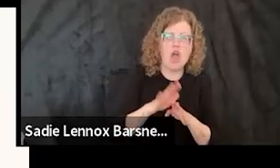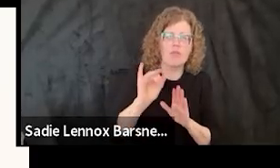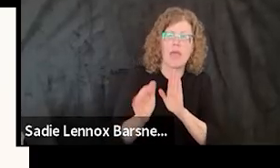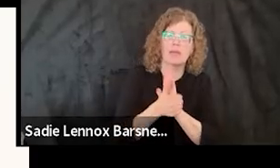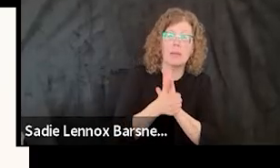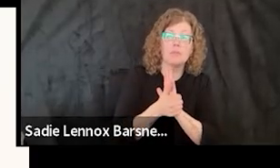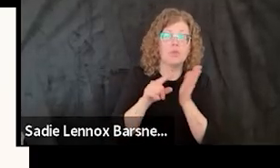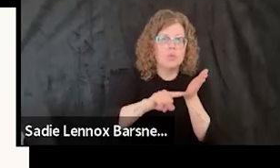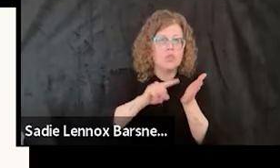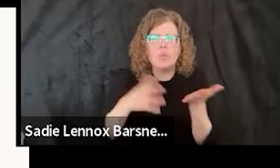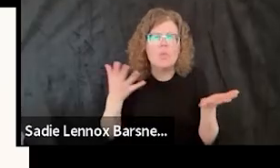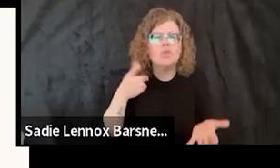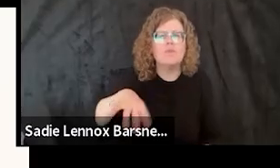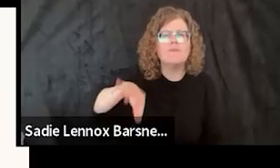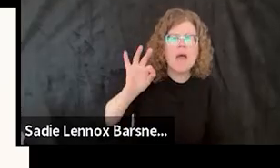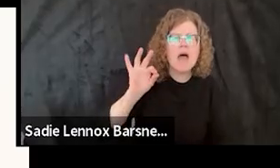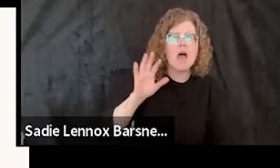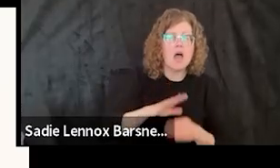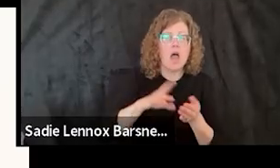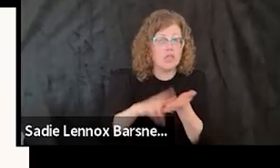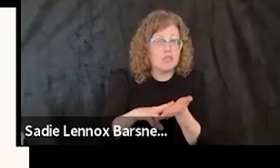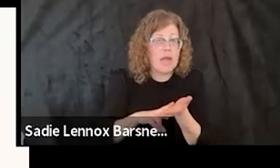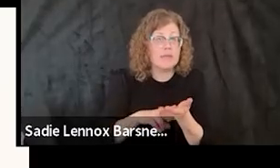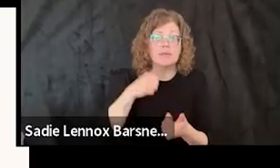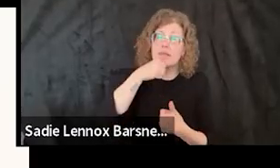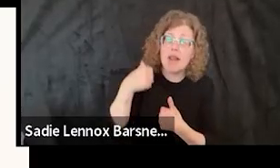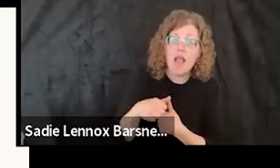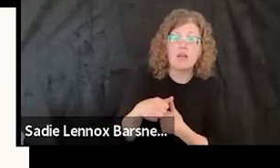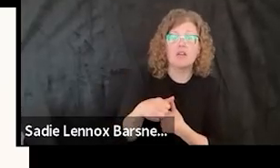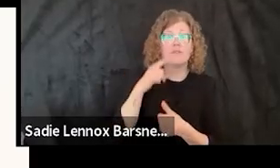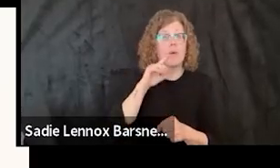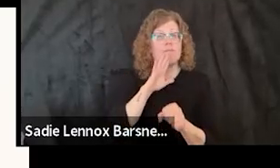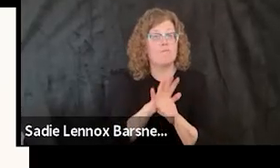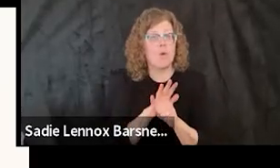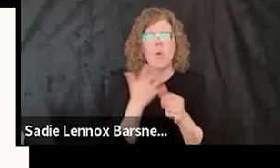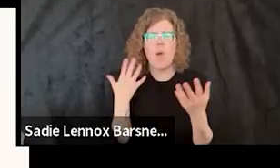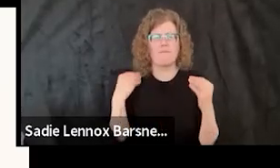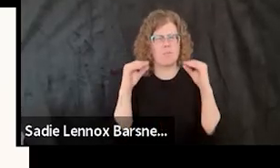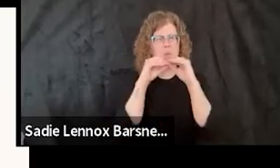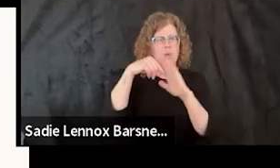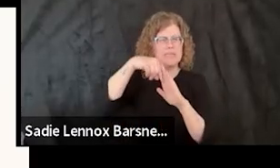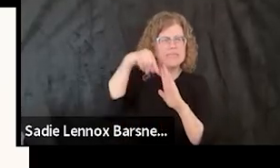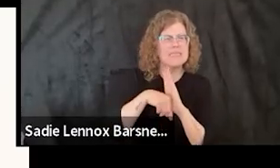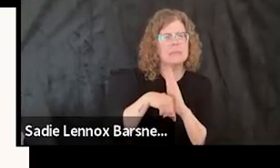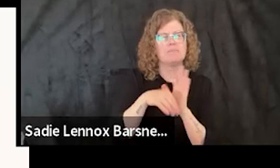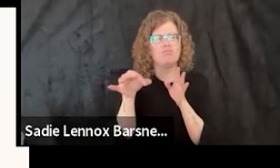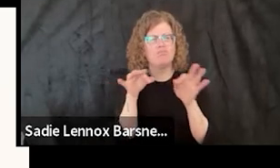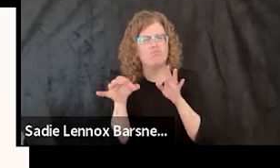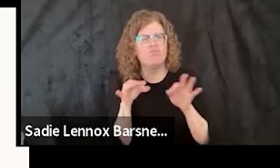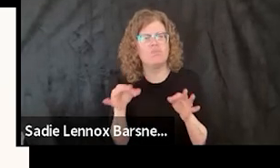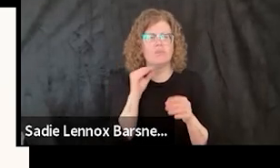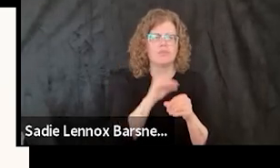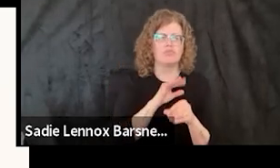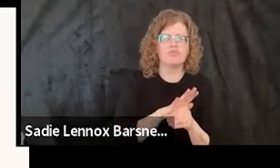findings, contracts, letters of confirmation, or more detailed planning documents. You might